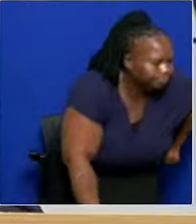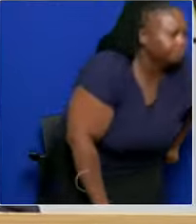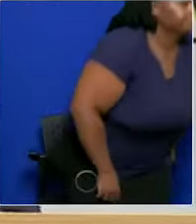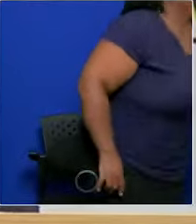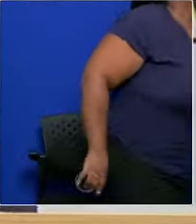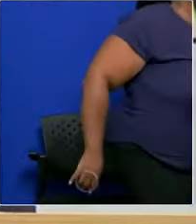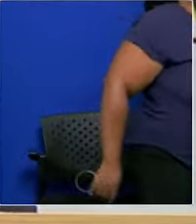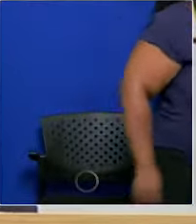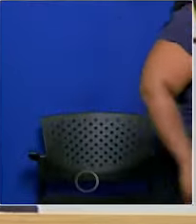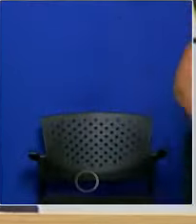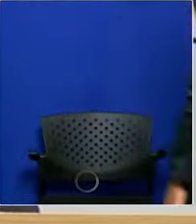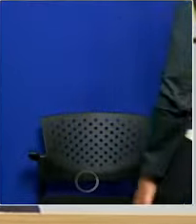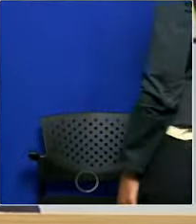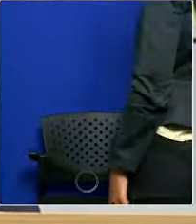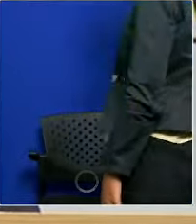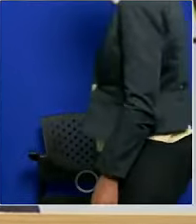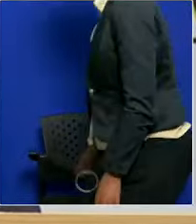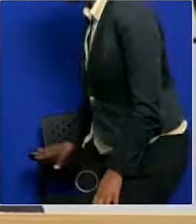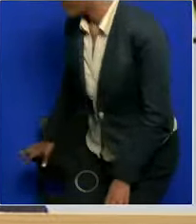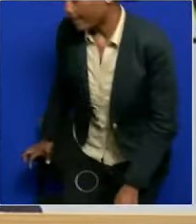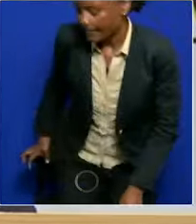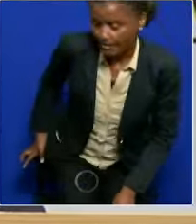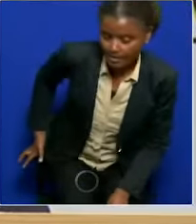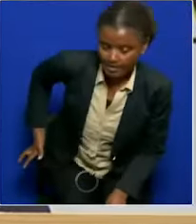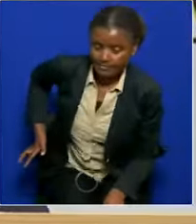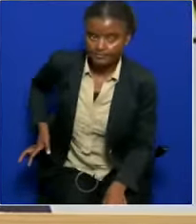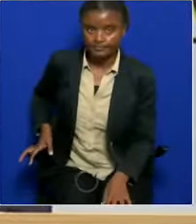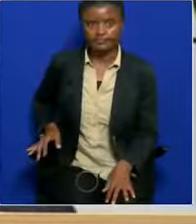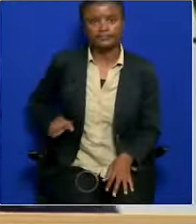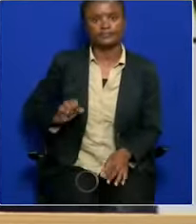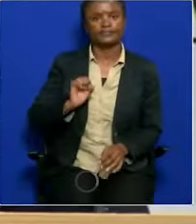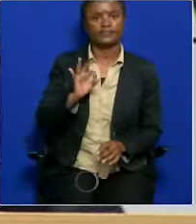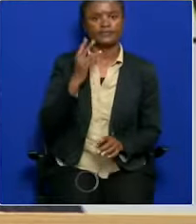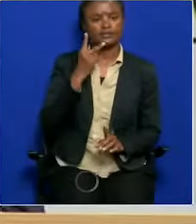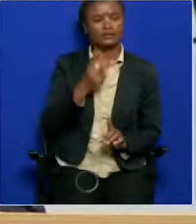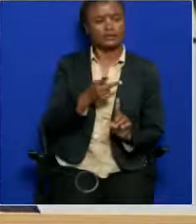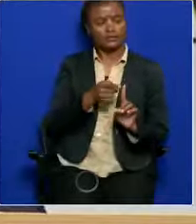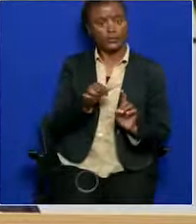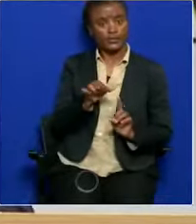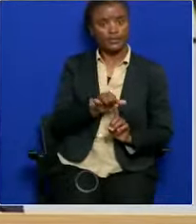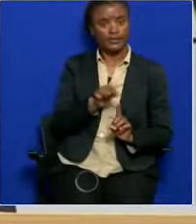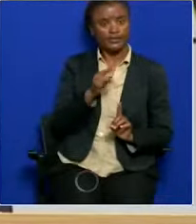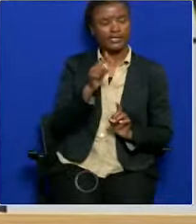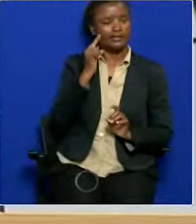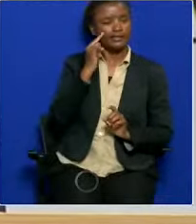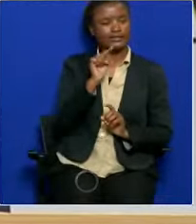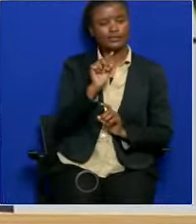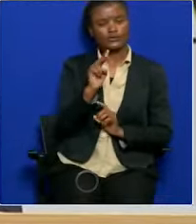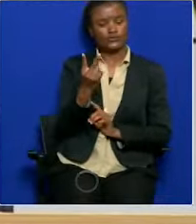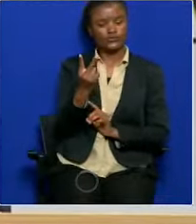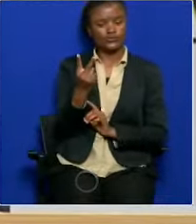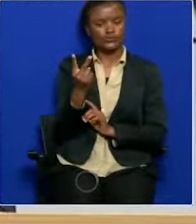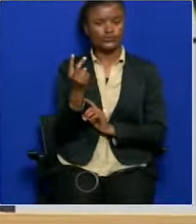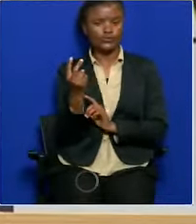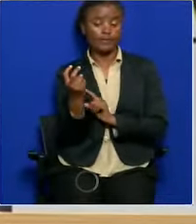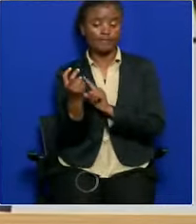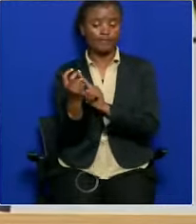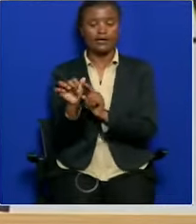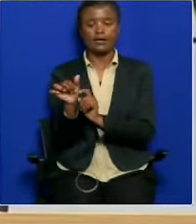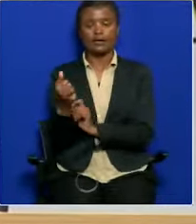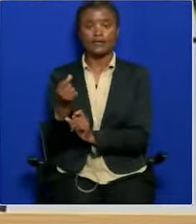Yes. And it was, I think it was two of them, other one in Gauteng, other one in, All right. but they were